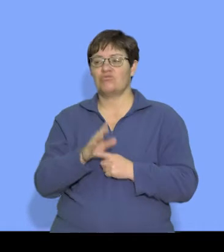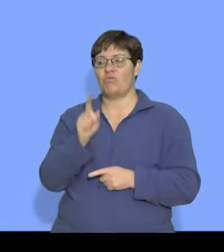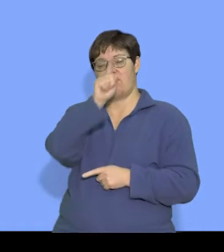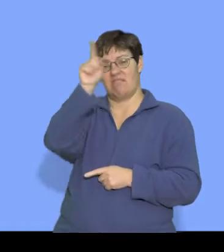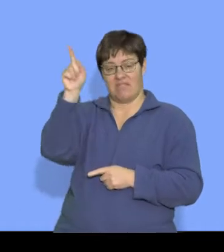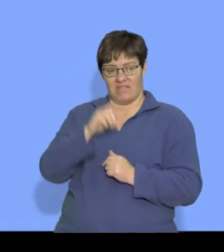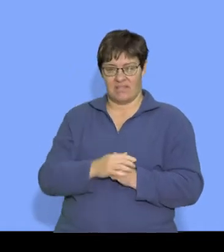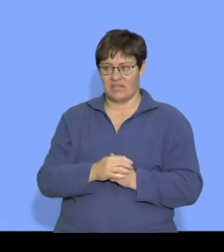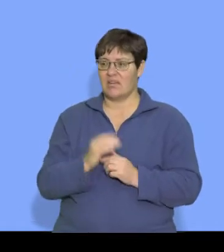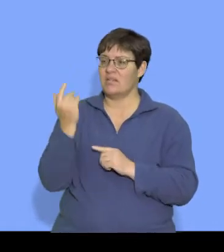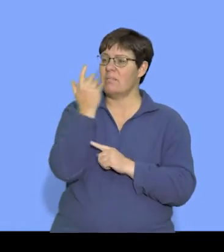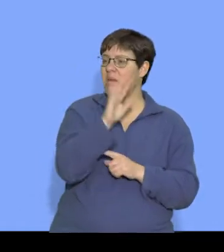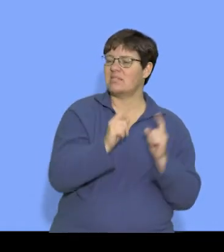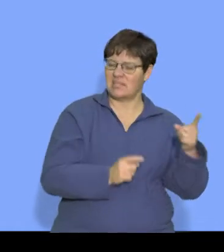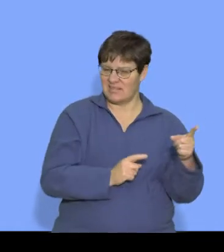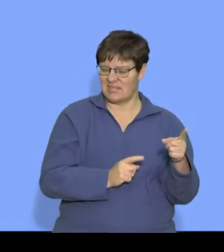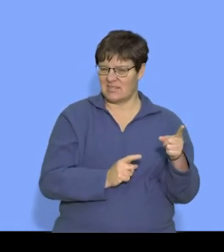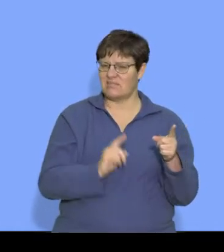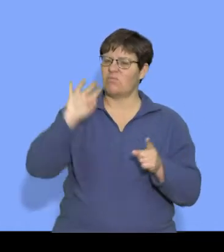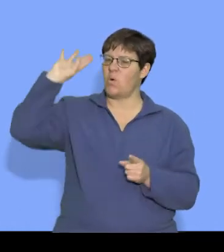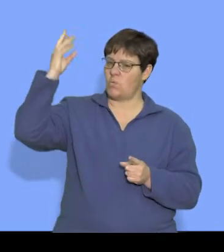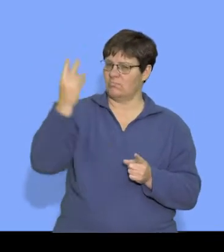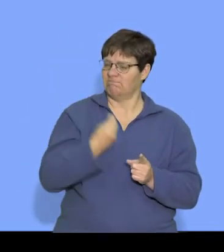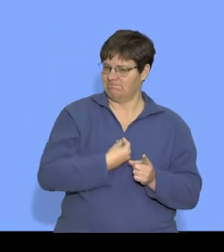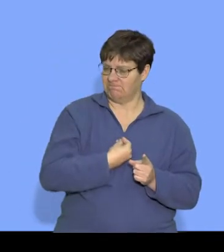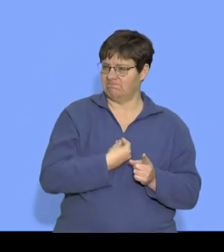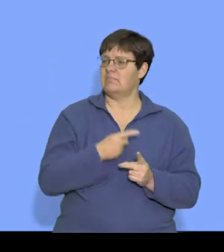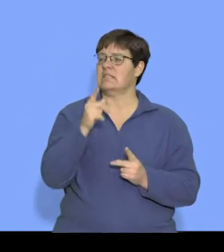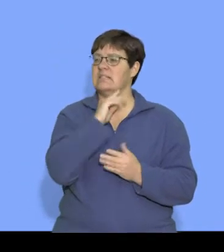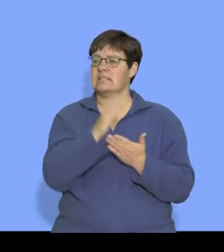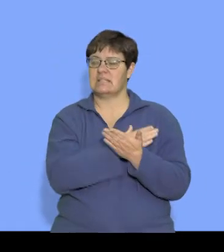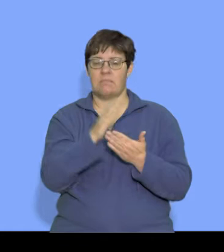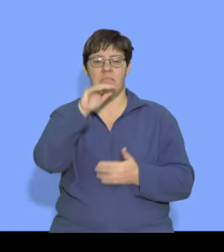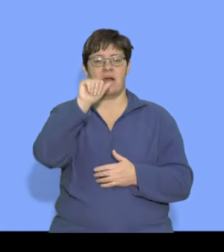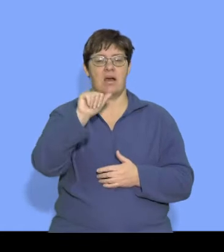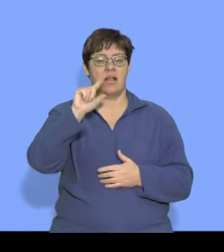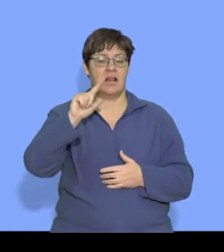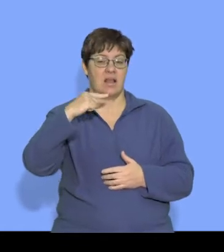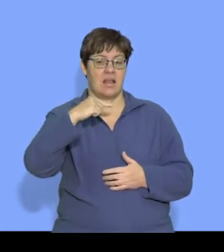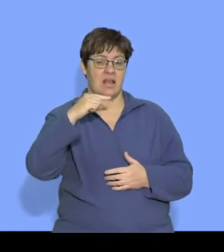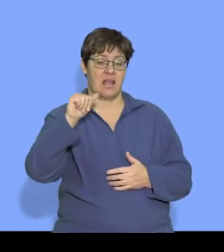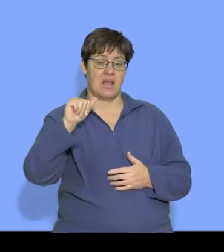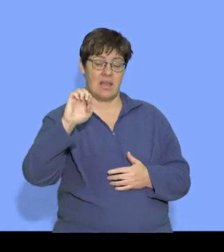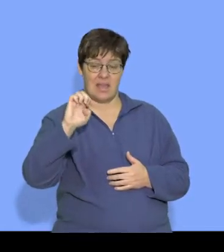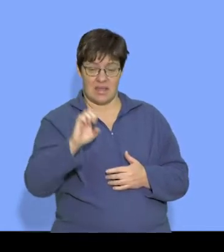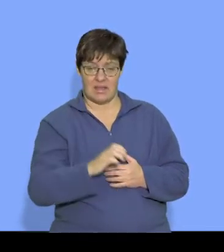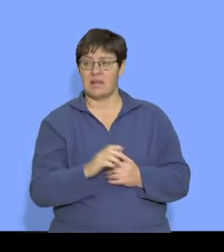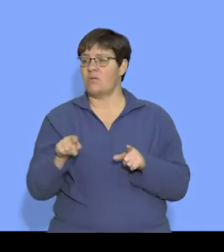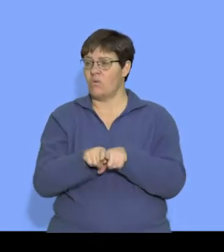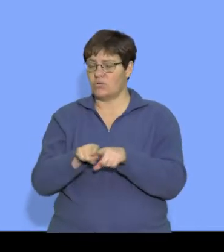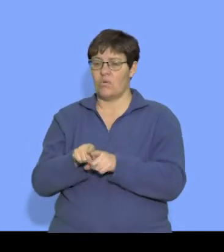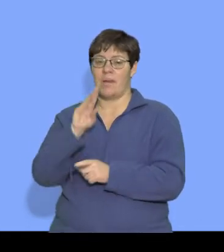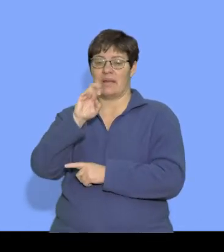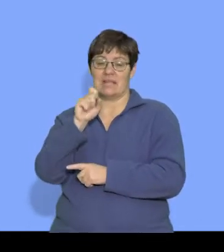this figure. Here we've got plants, and we know that they are autotrophs. We also see some algae, and we see obviously